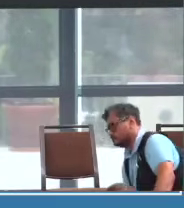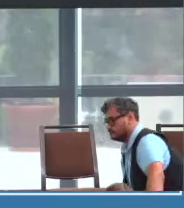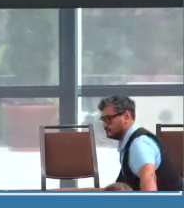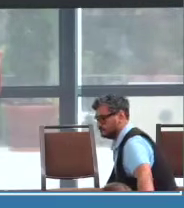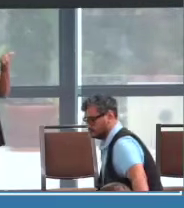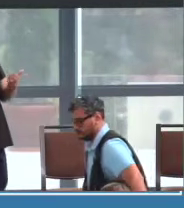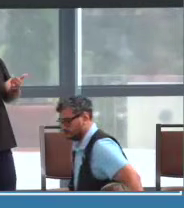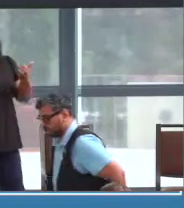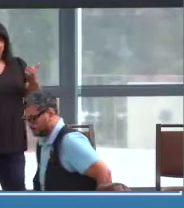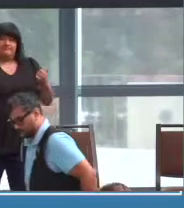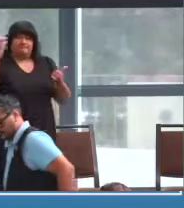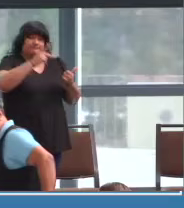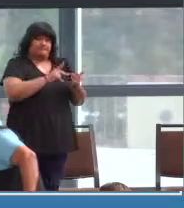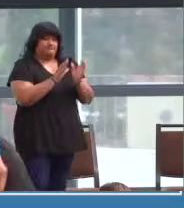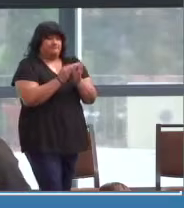break, something fell.